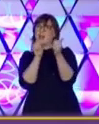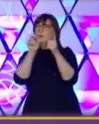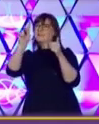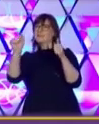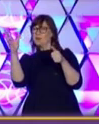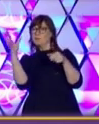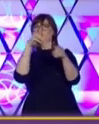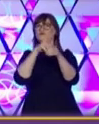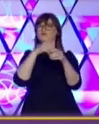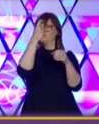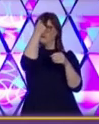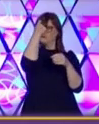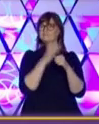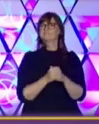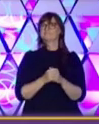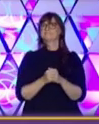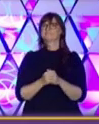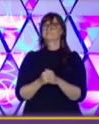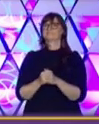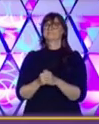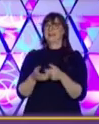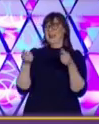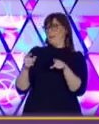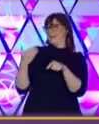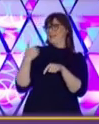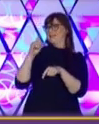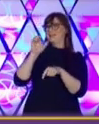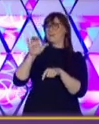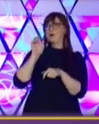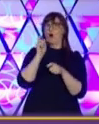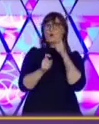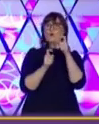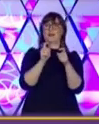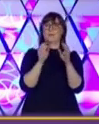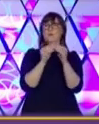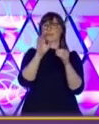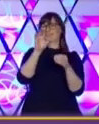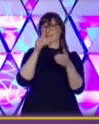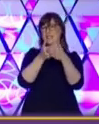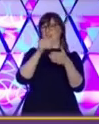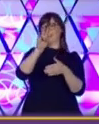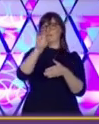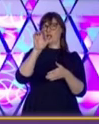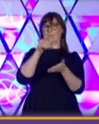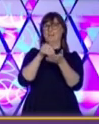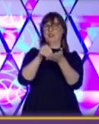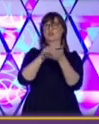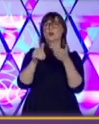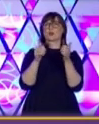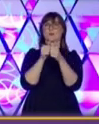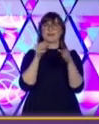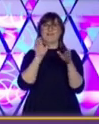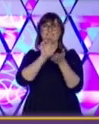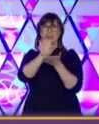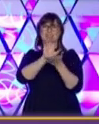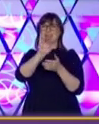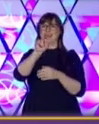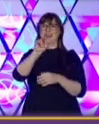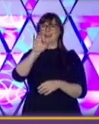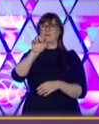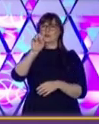mind. And last December, we awarded nearly $700 million through funding in the infrastructure law,